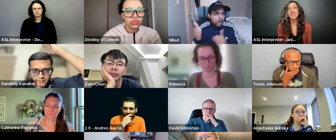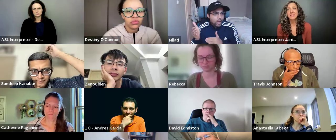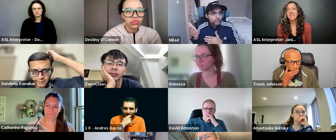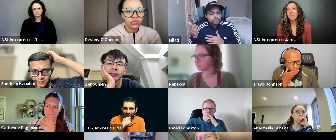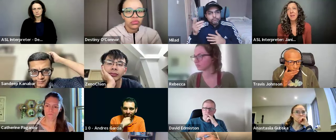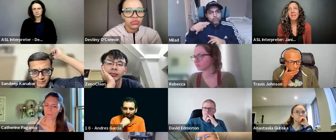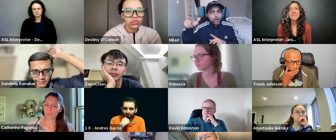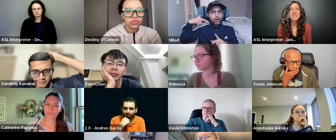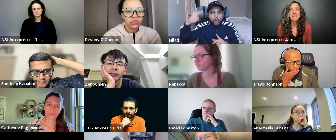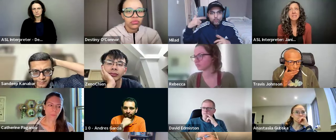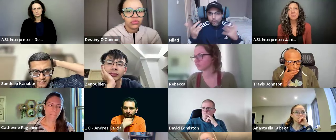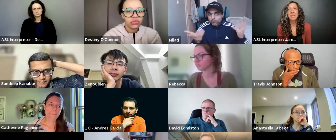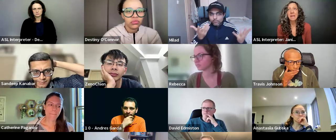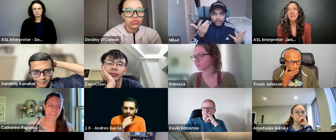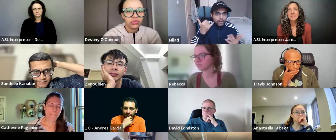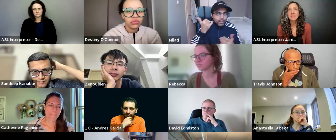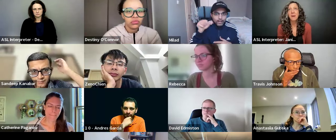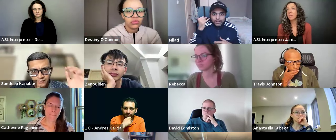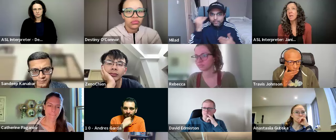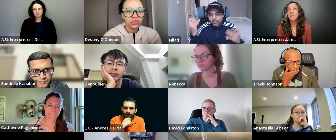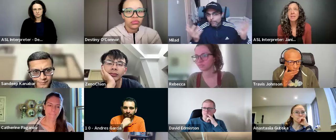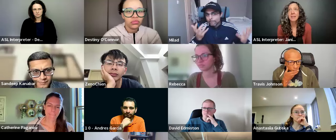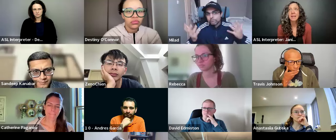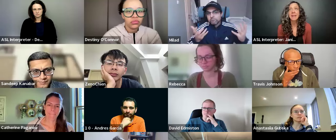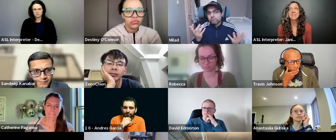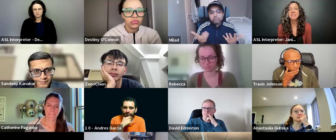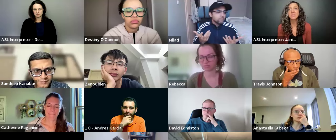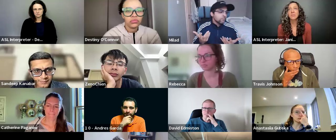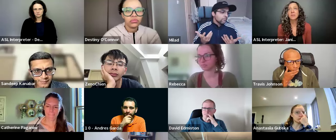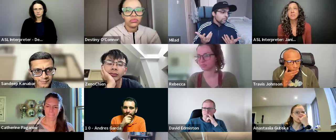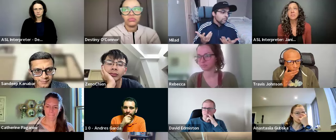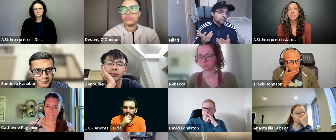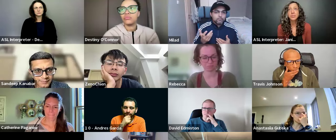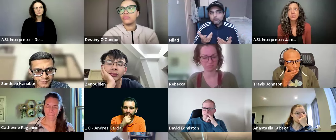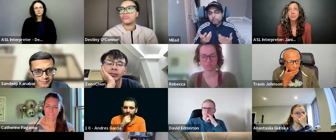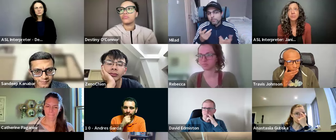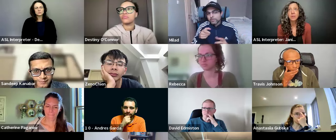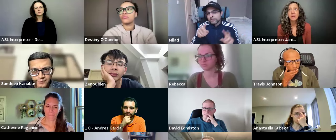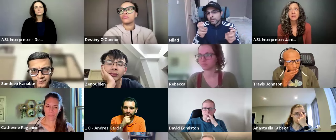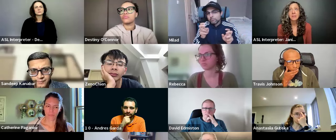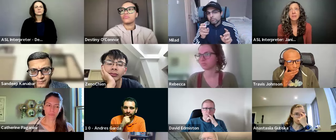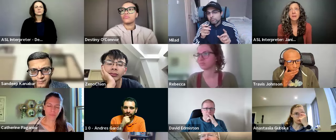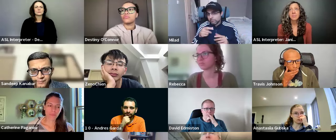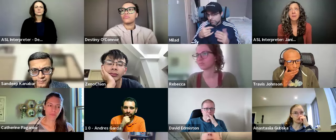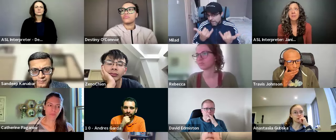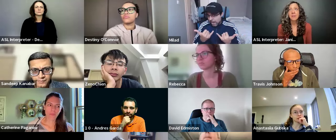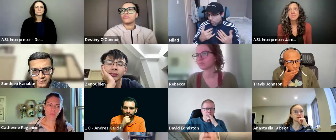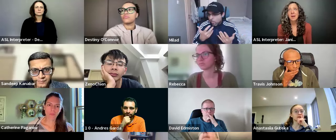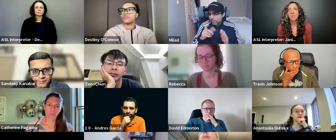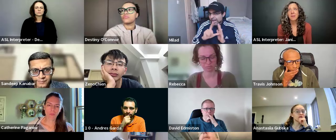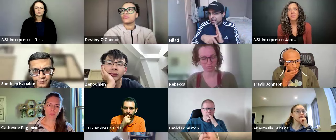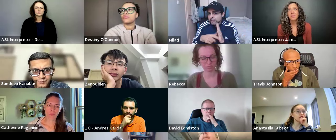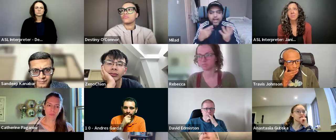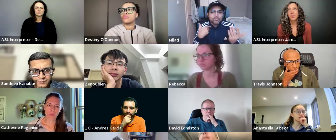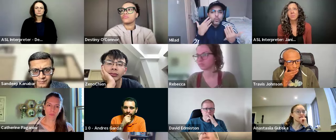here. Does anybody have any ideas, any plans about London, any ideas of what to do? Maybe